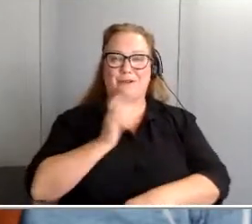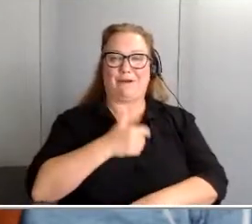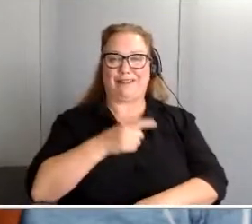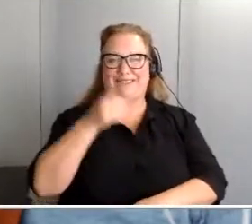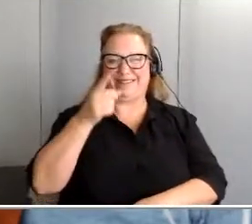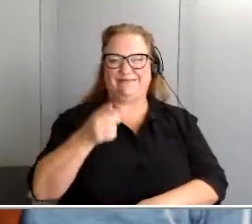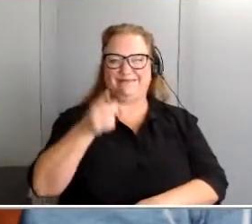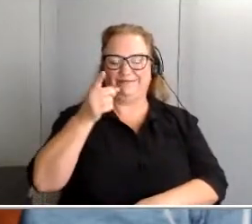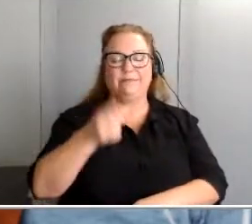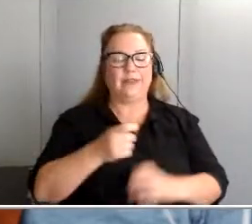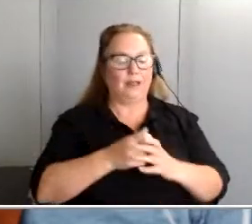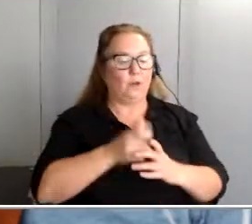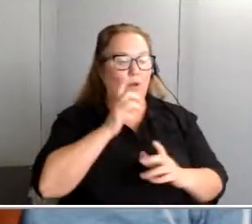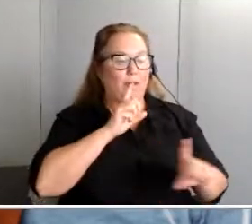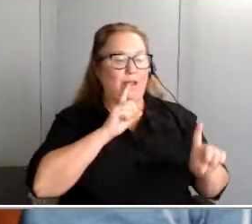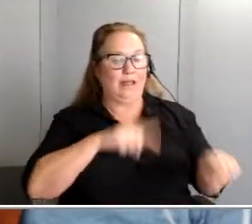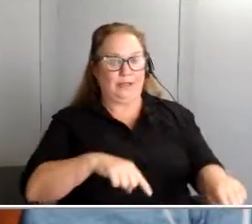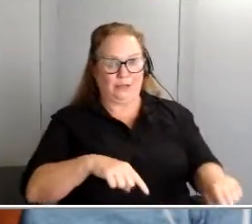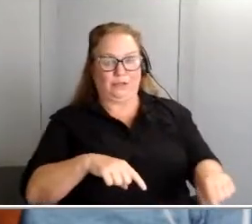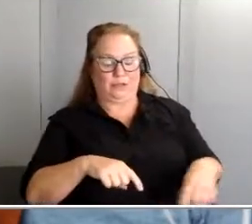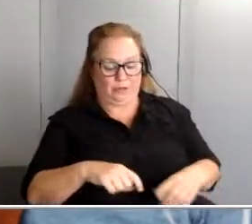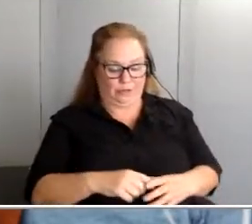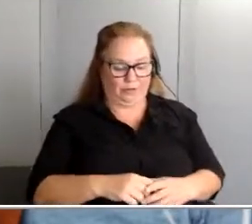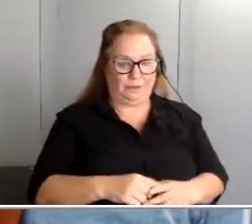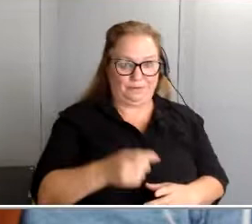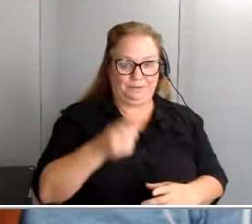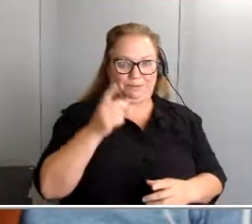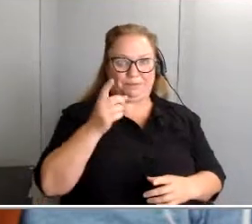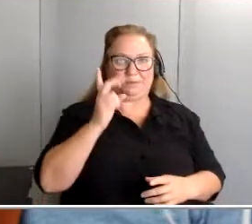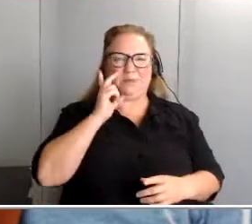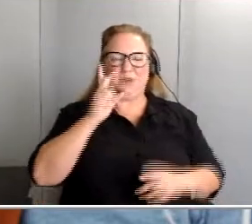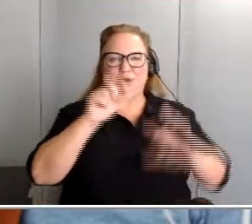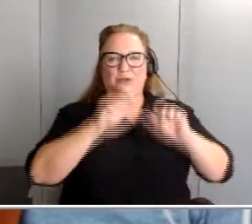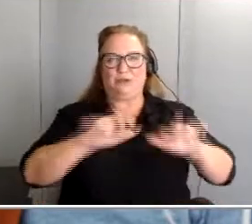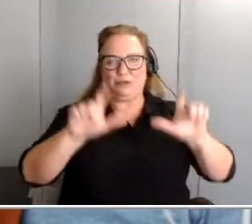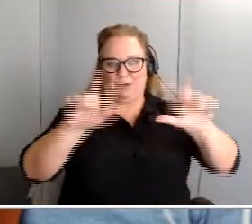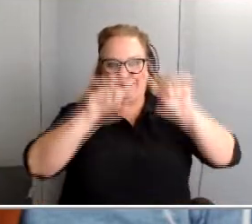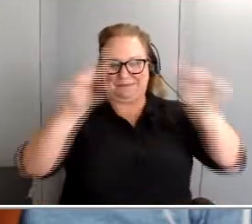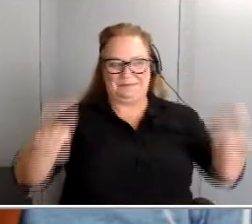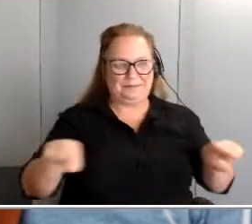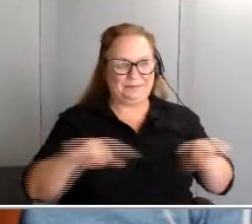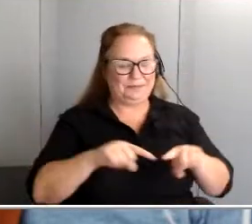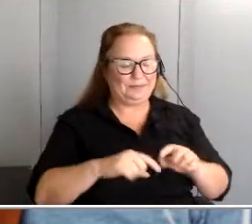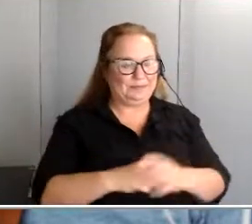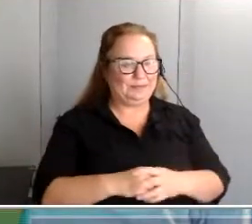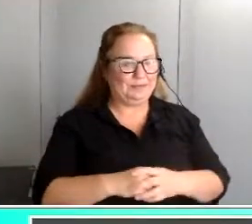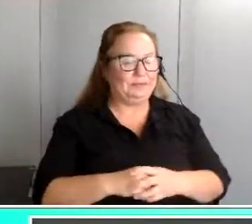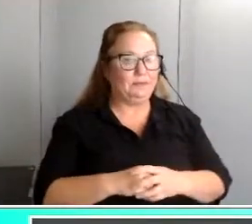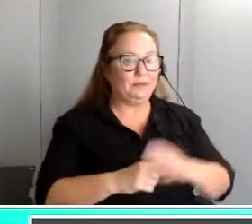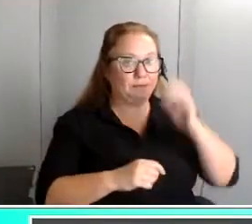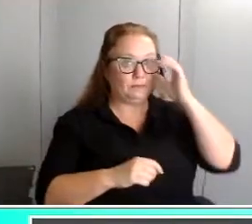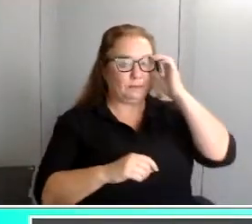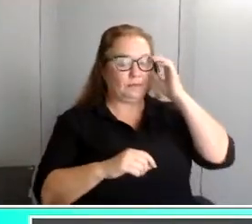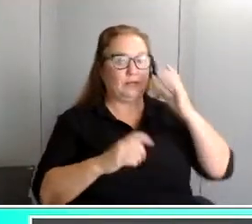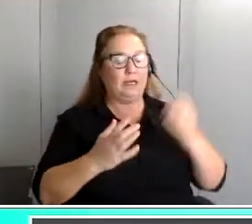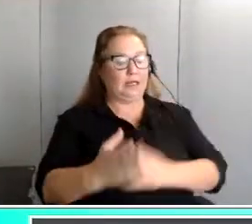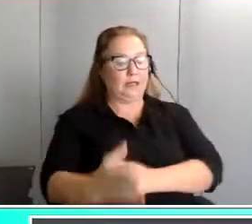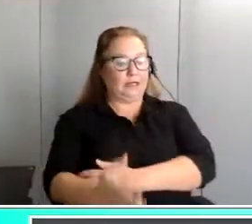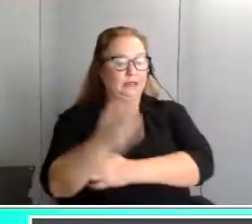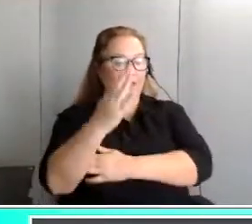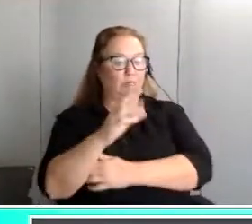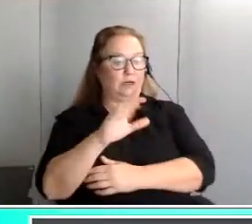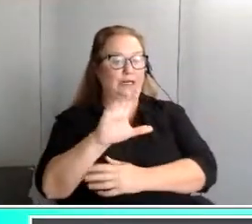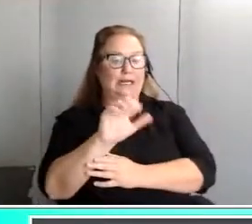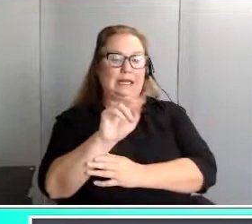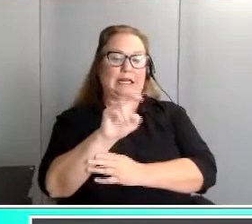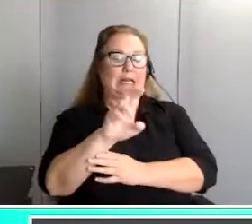we will get those answered. You have links to those right there on your screen. In headlines this morning, cancer in